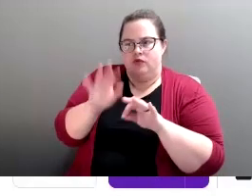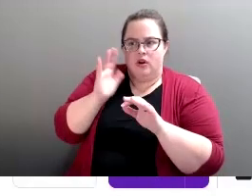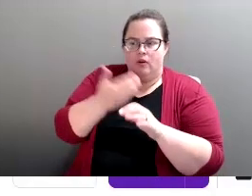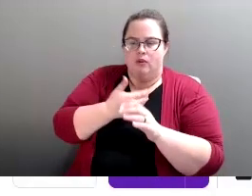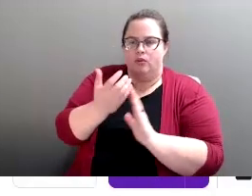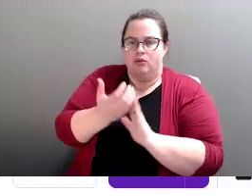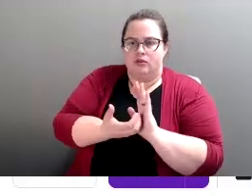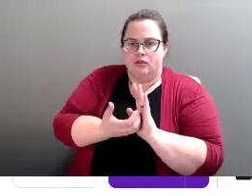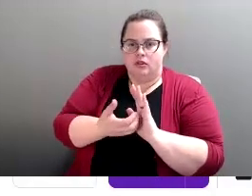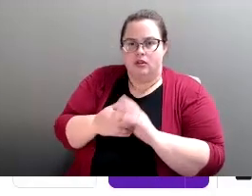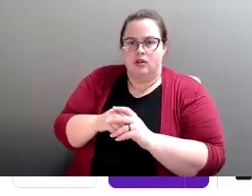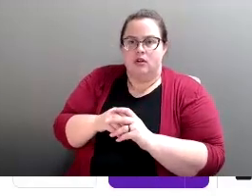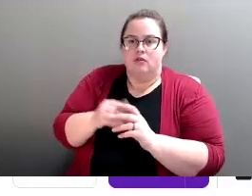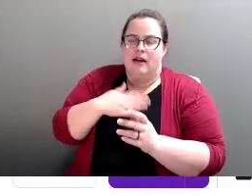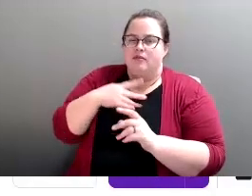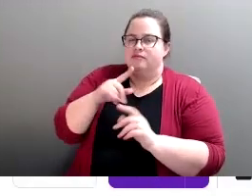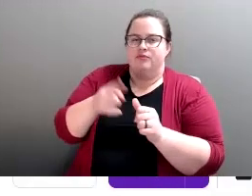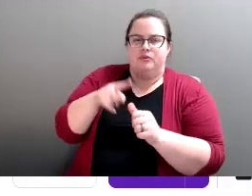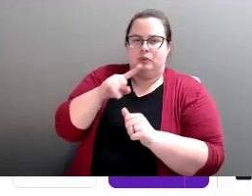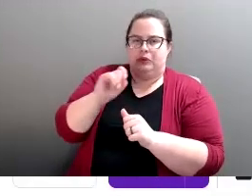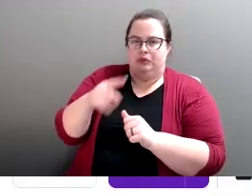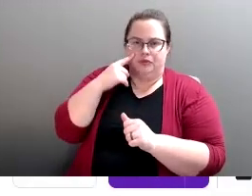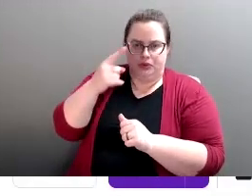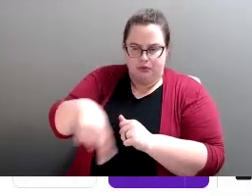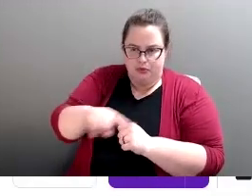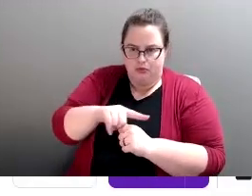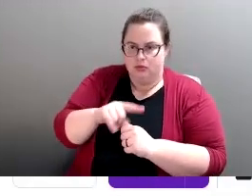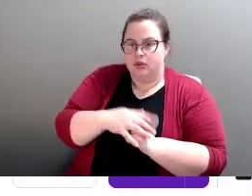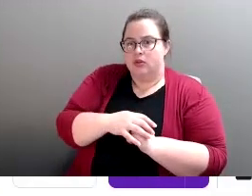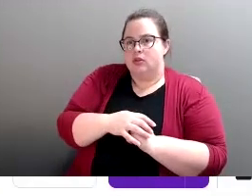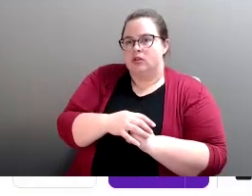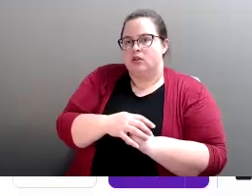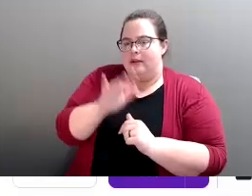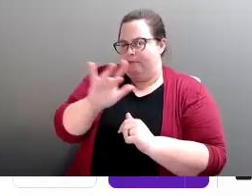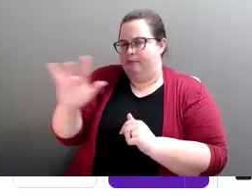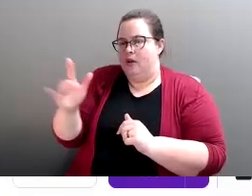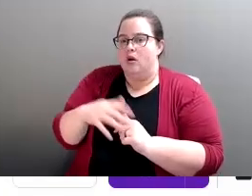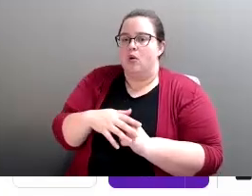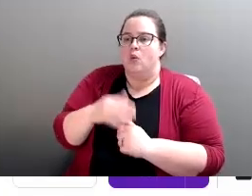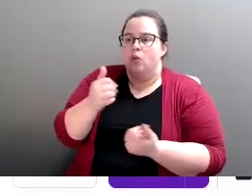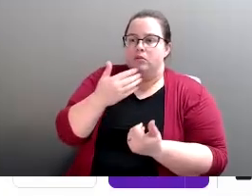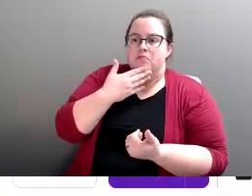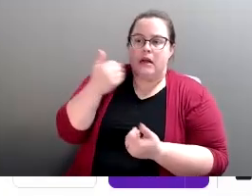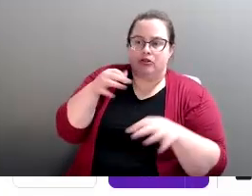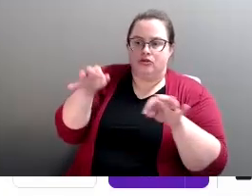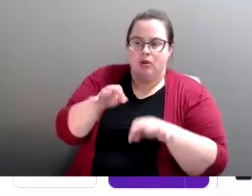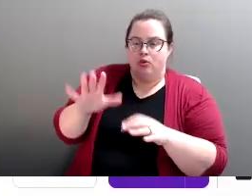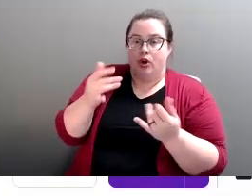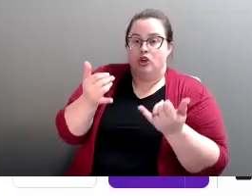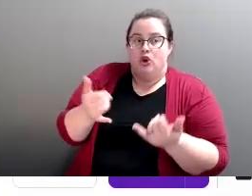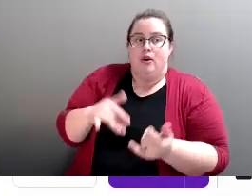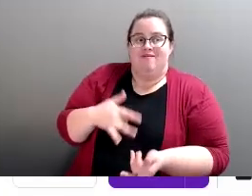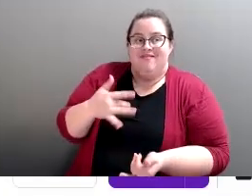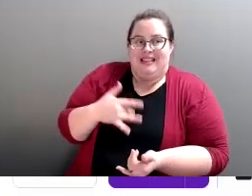my first question to you, and you can just click which one, like which of the following best describes your current feeling about